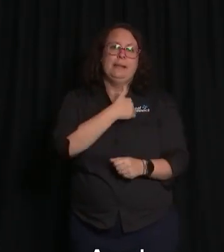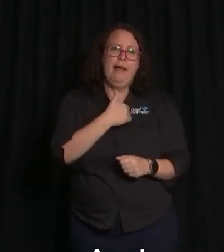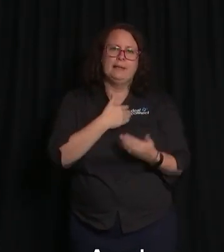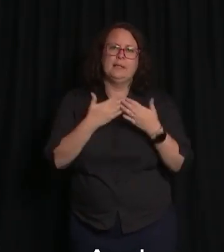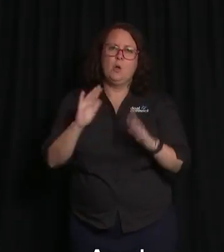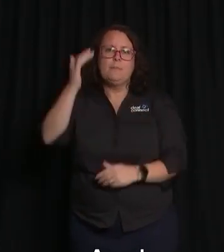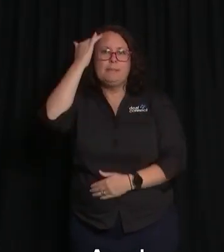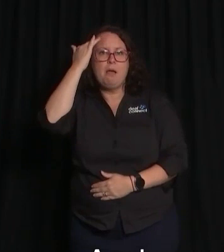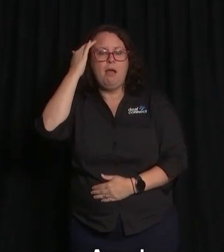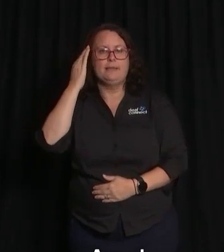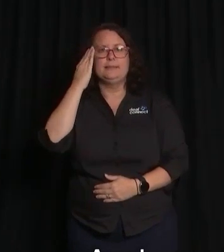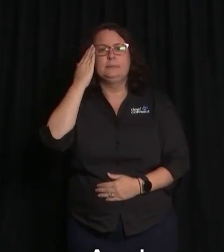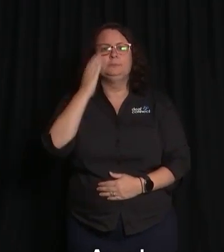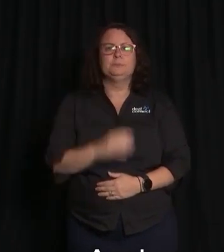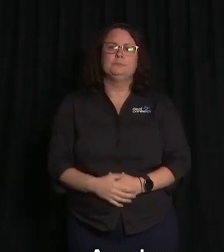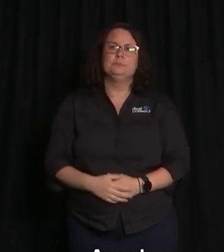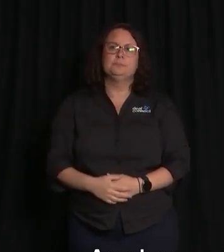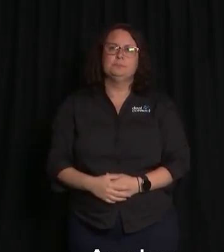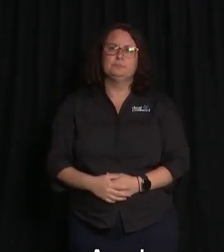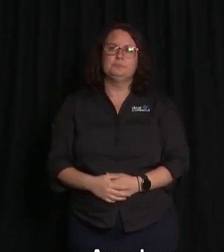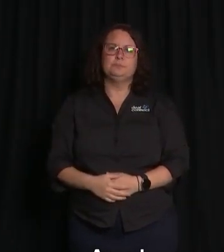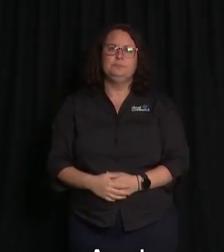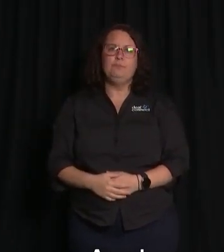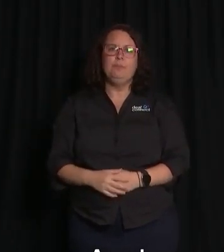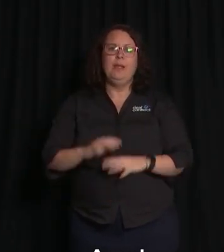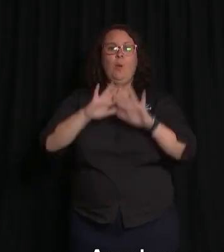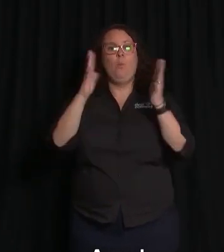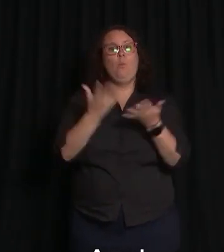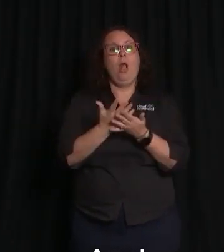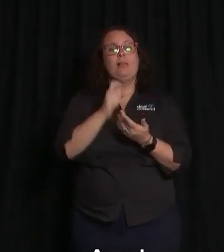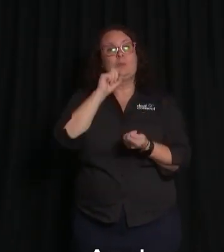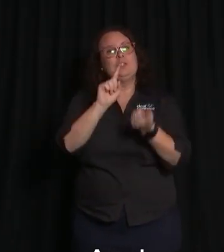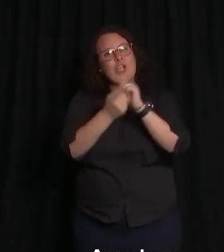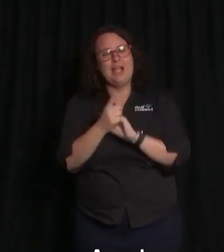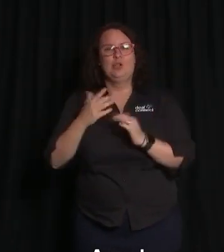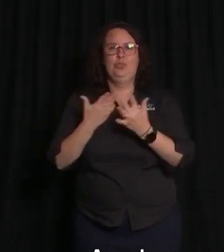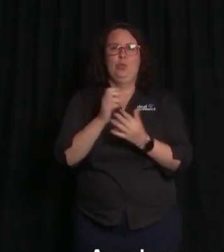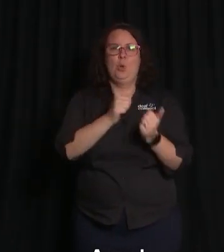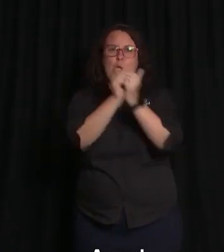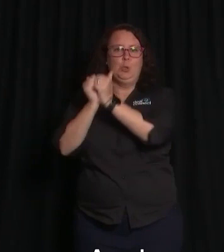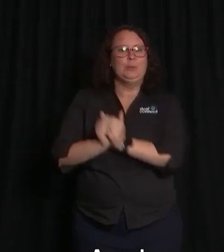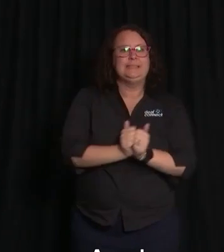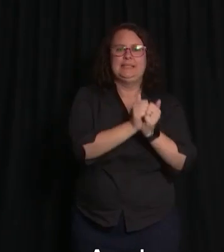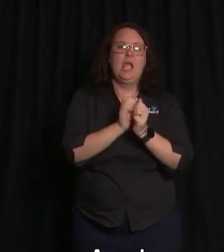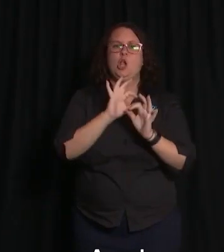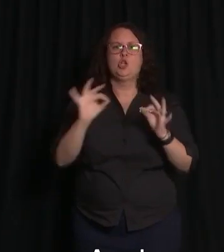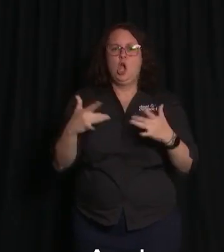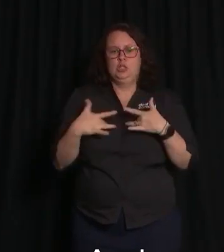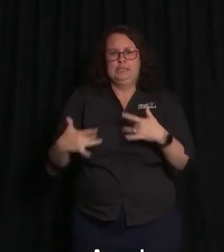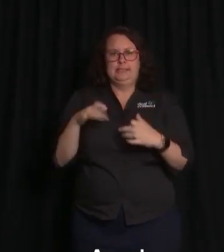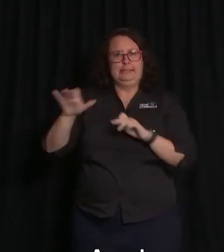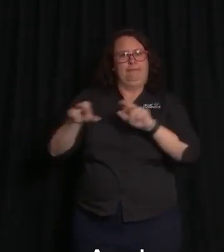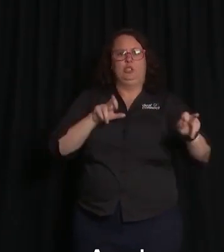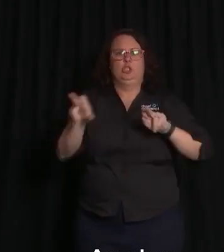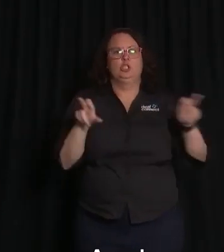Effective movements are bound together by forces of unity, not by forces of division. And it's going to take a movement that includes all of us to fend off the